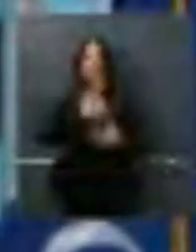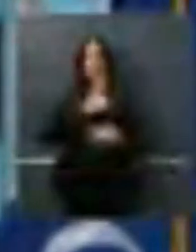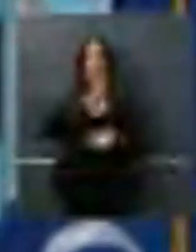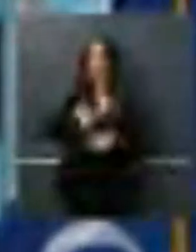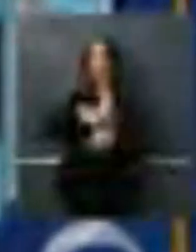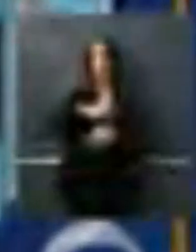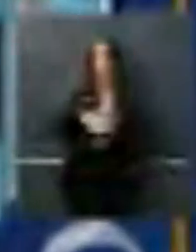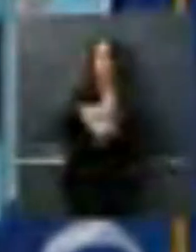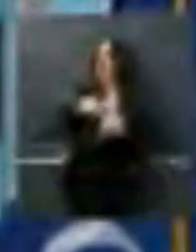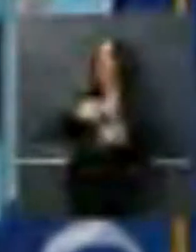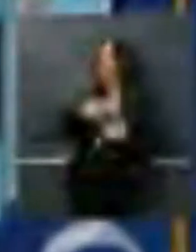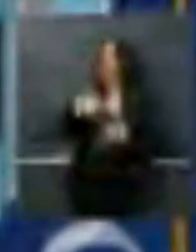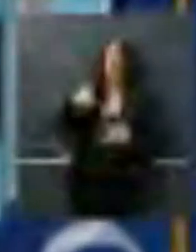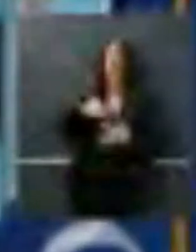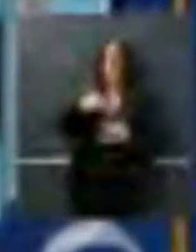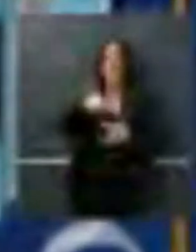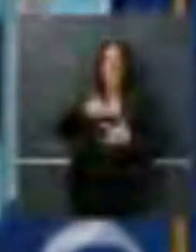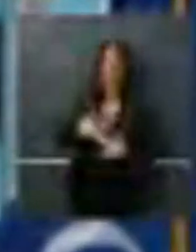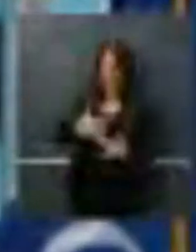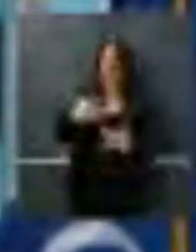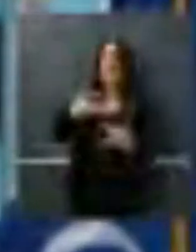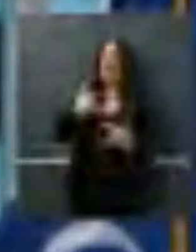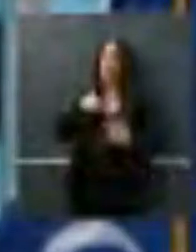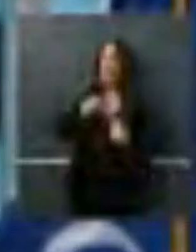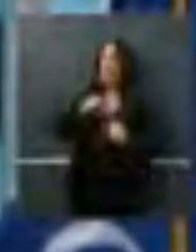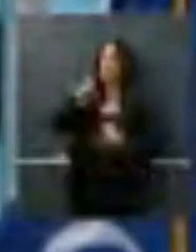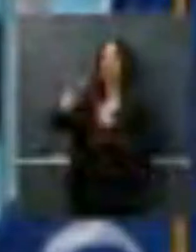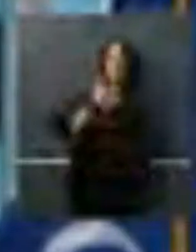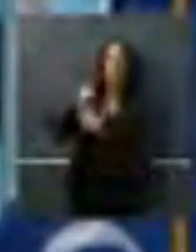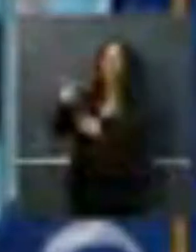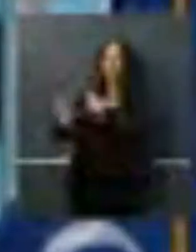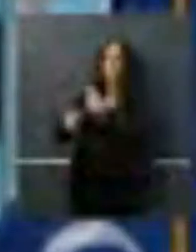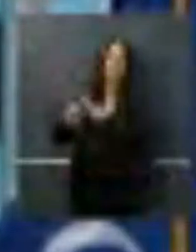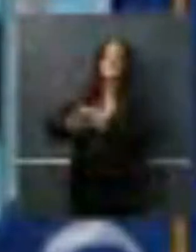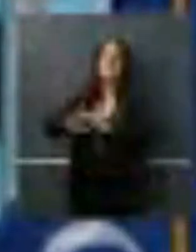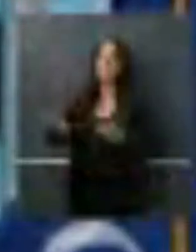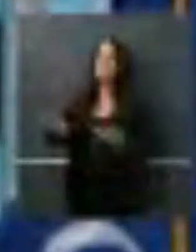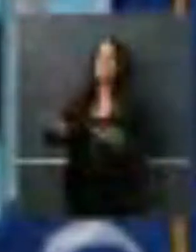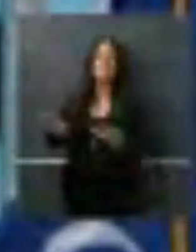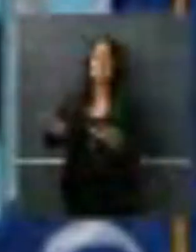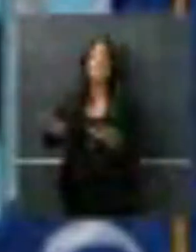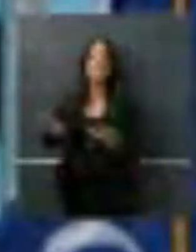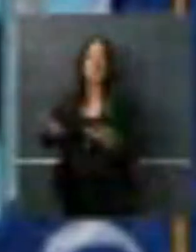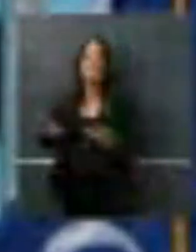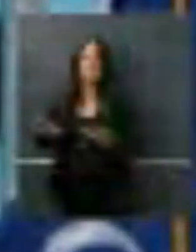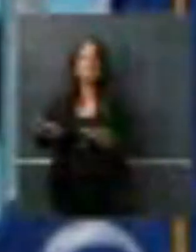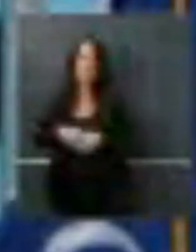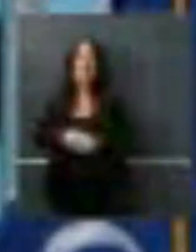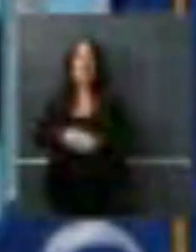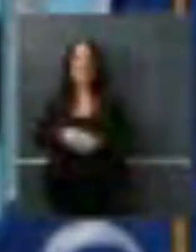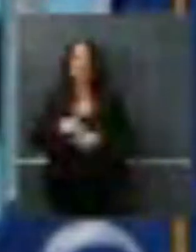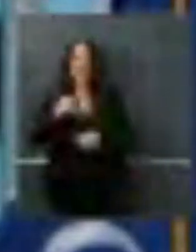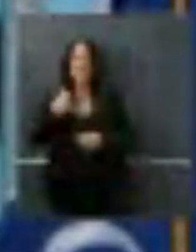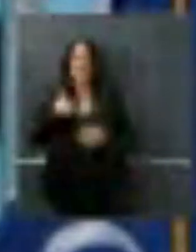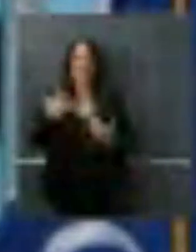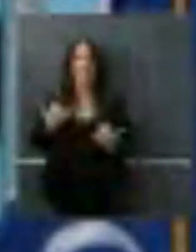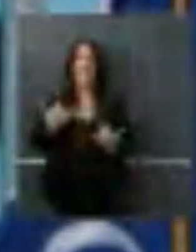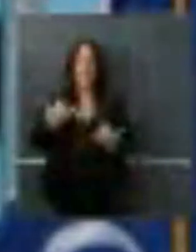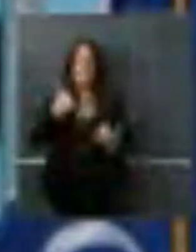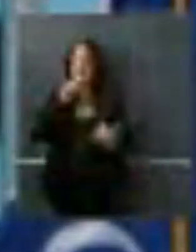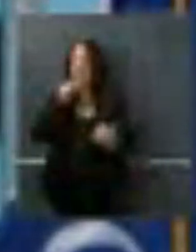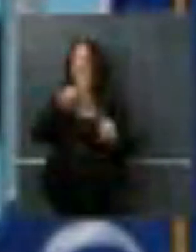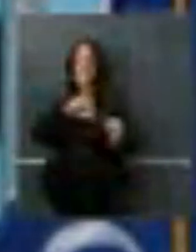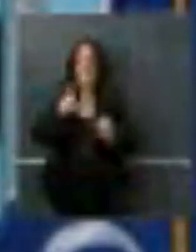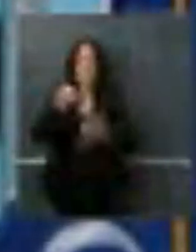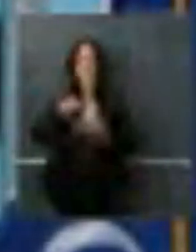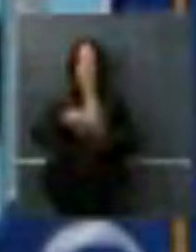more. SALT actually set us back just slightly, but it is broadly true that these larger blue states